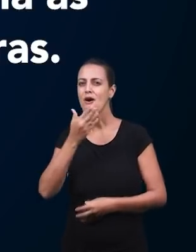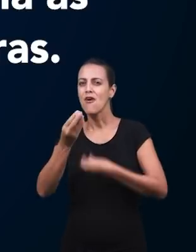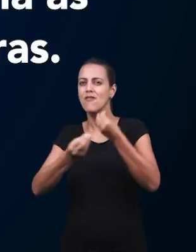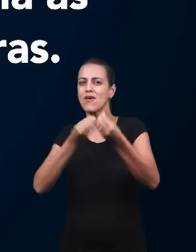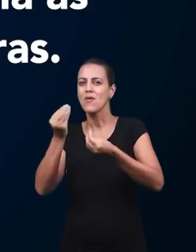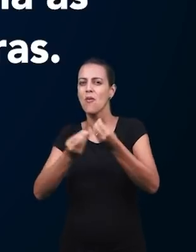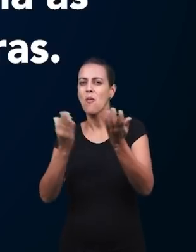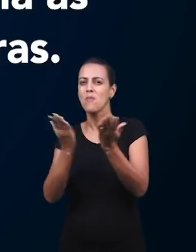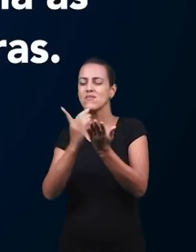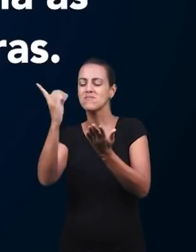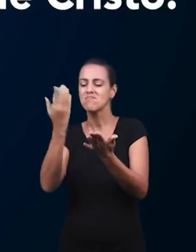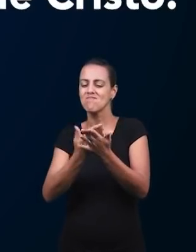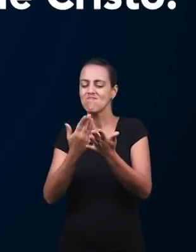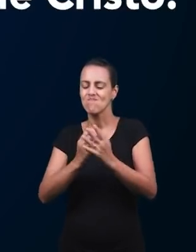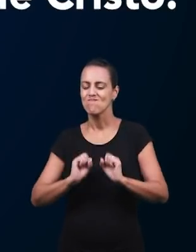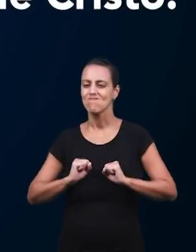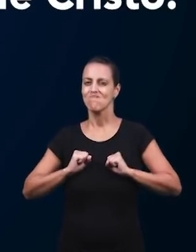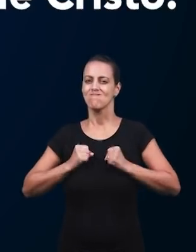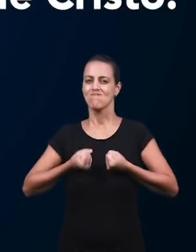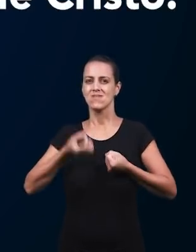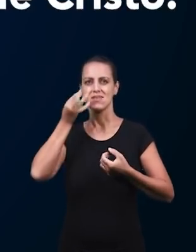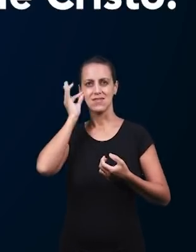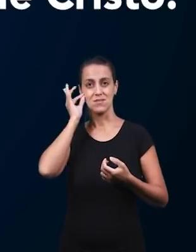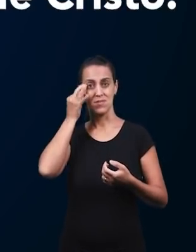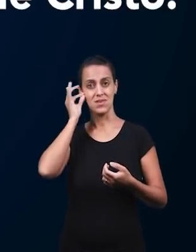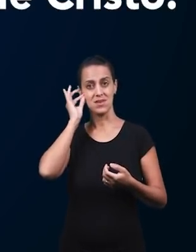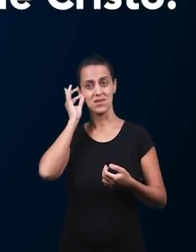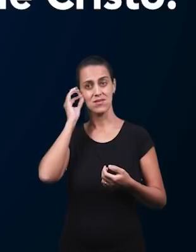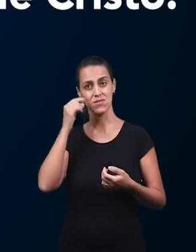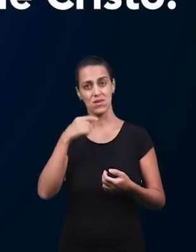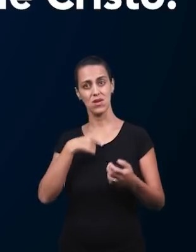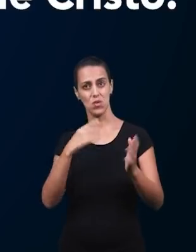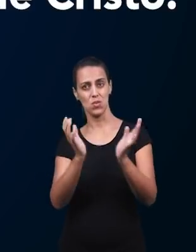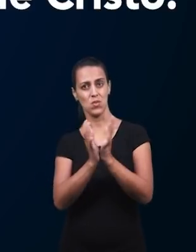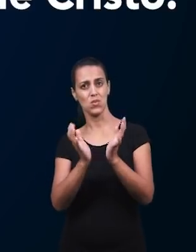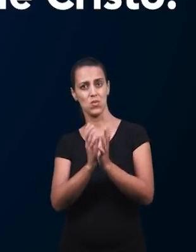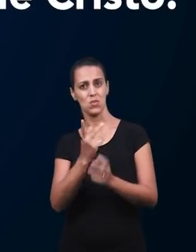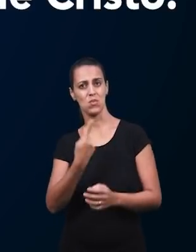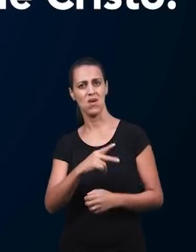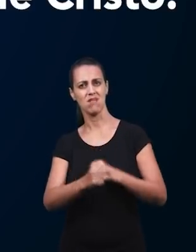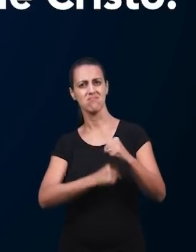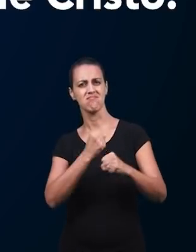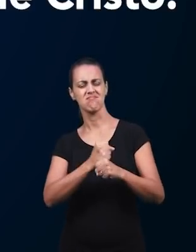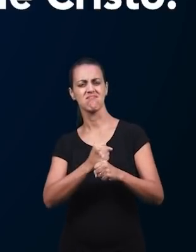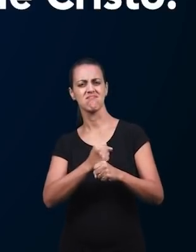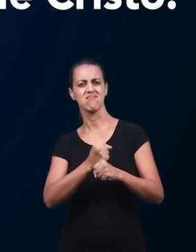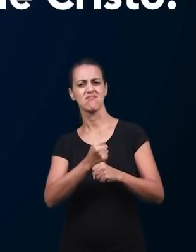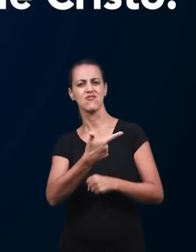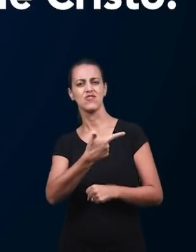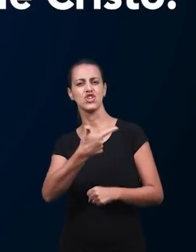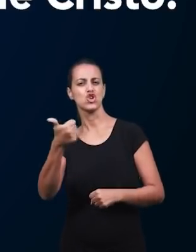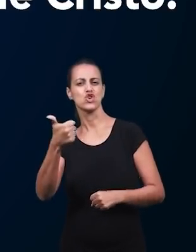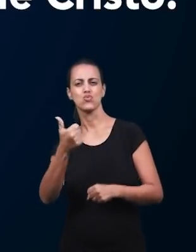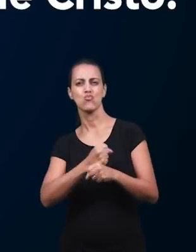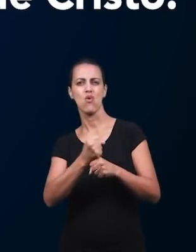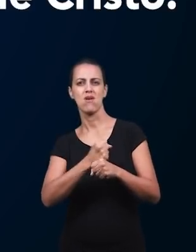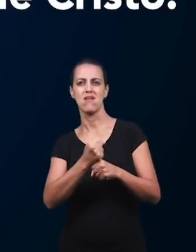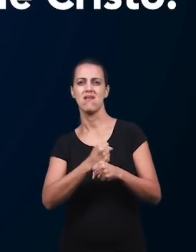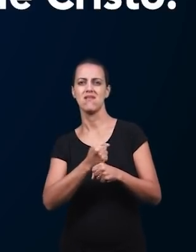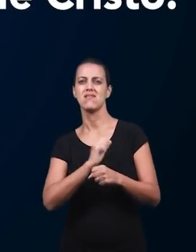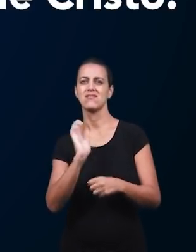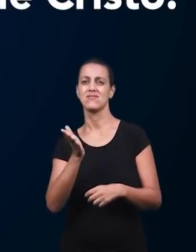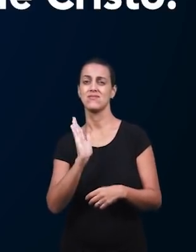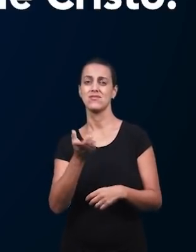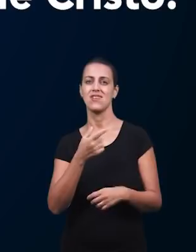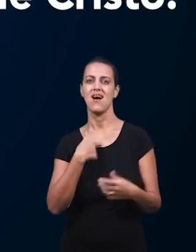on Mondays. I have been a part of this body for the last 21 years, and today I am reaping the full